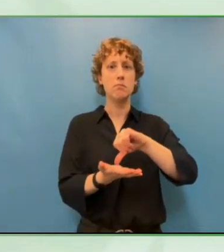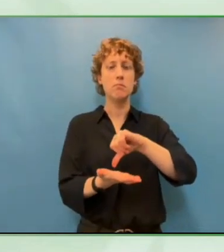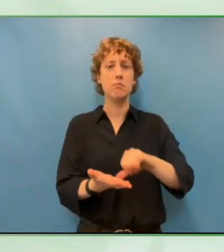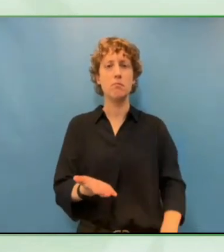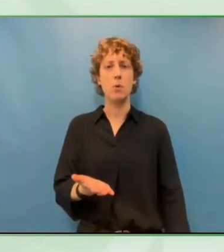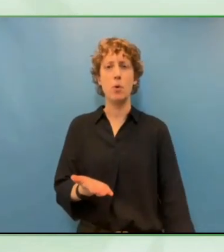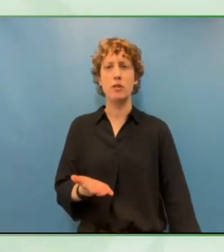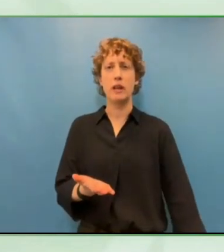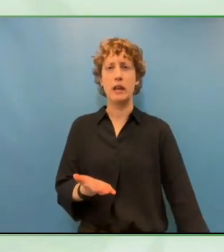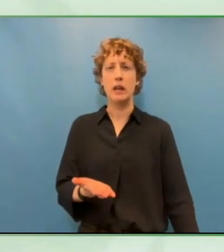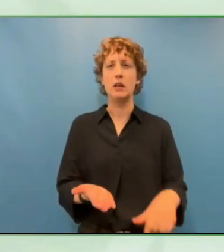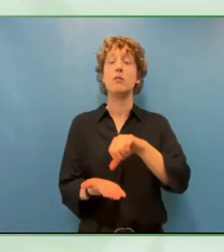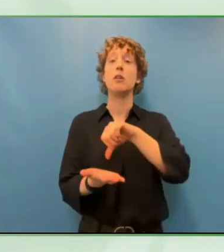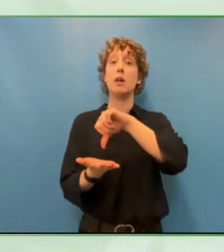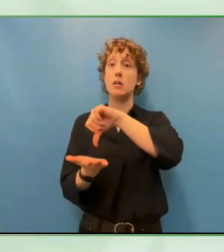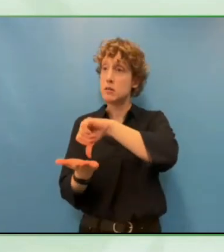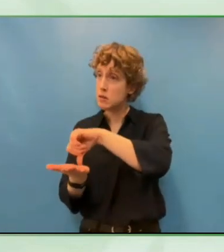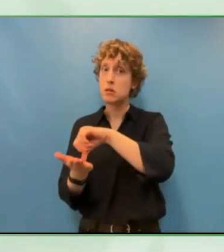shelters, and